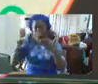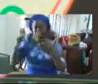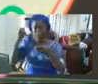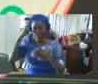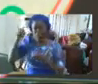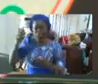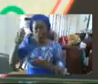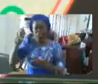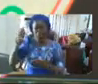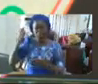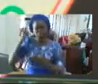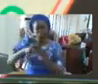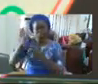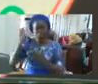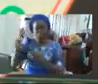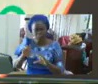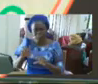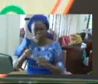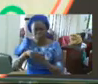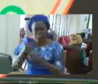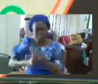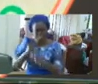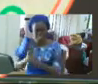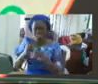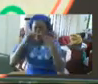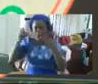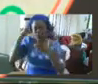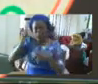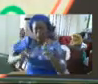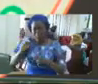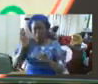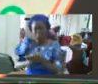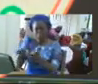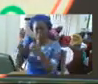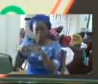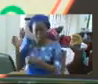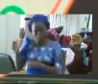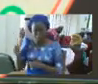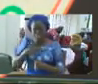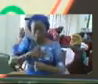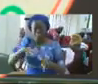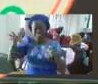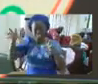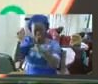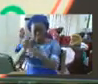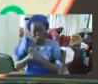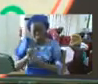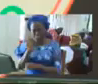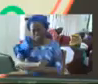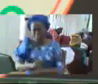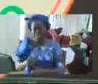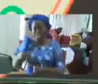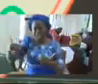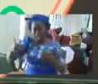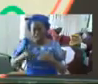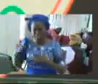care of your own. And thank you for these people that have come forward. Please receive them. Have mercy